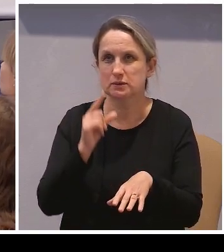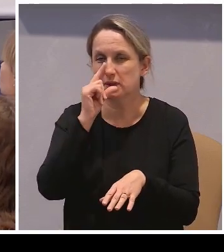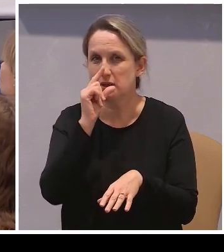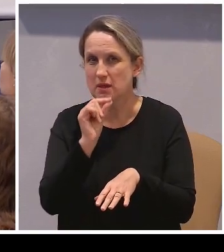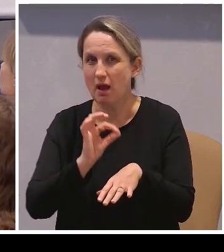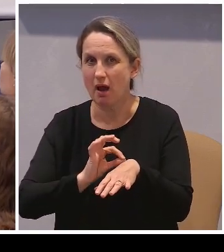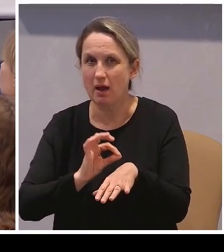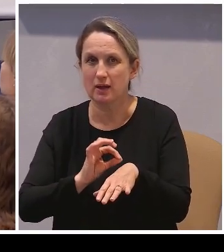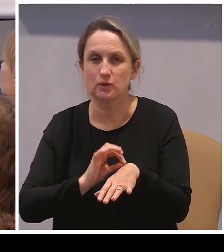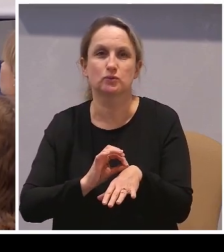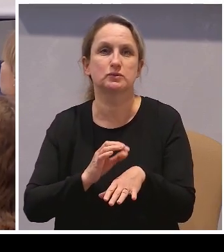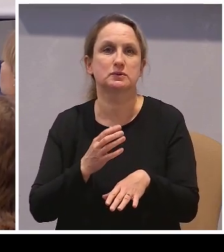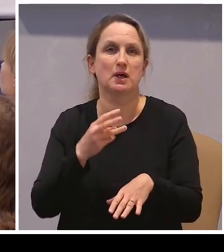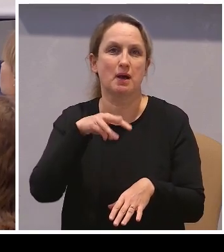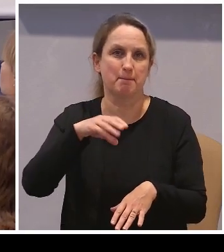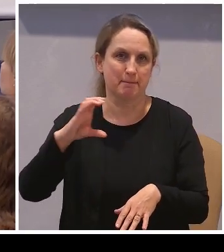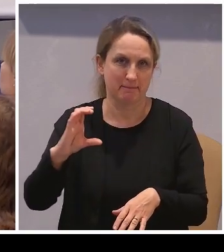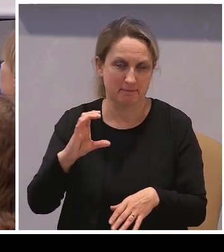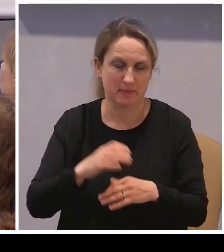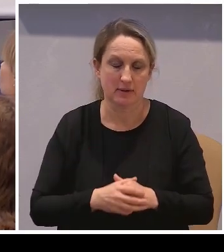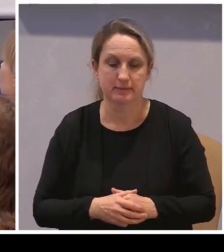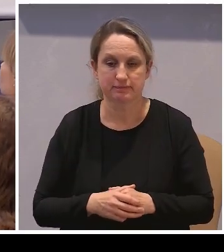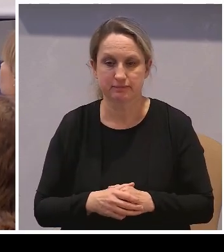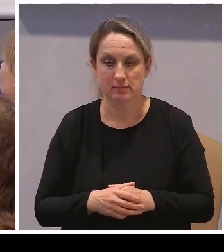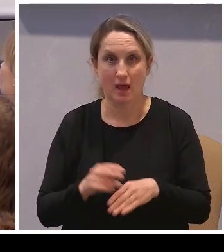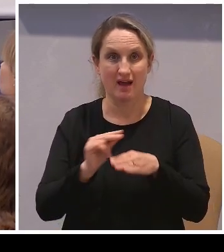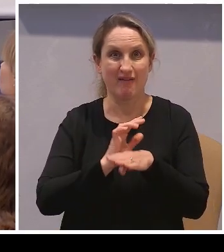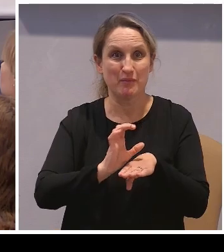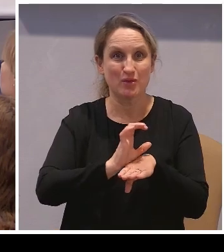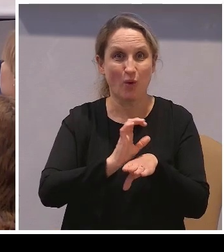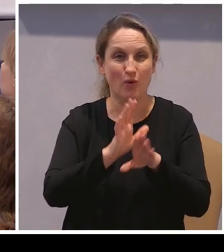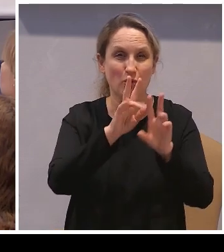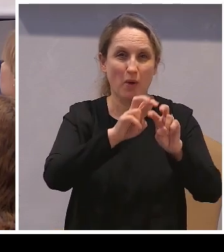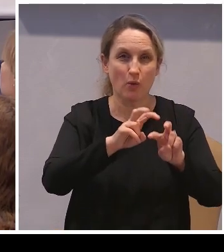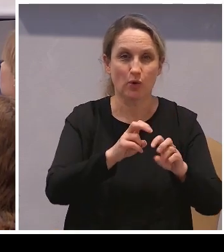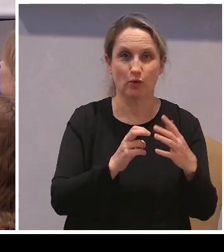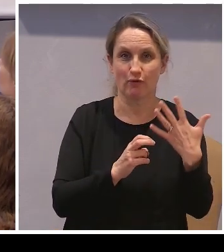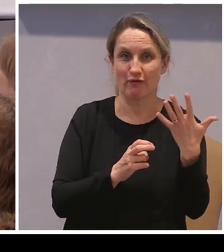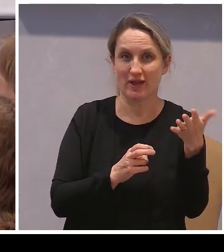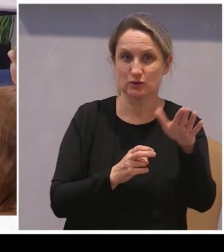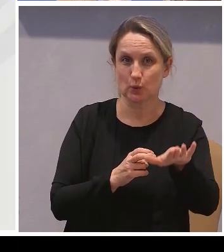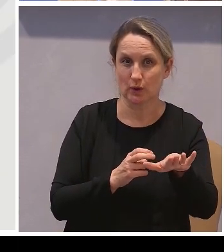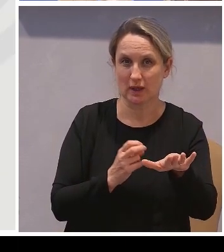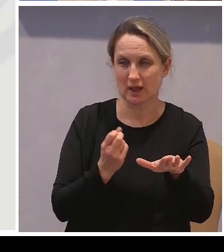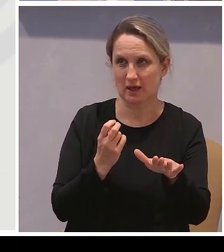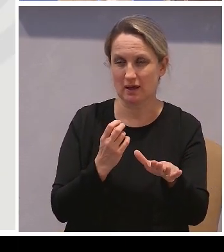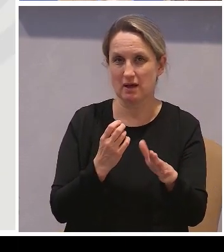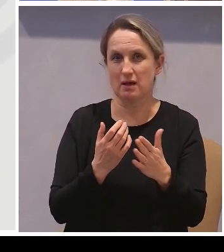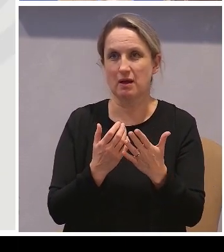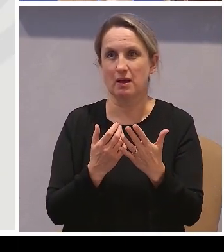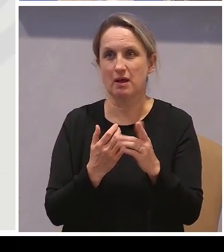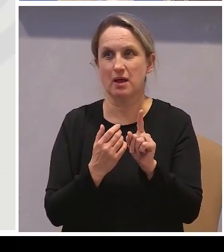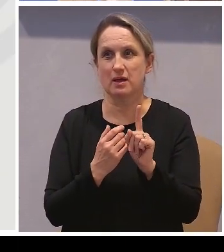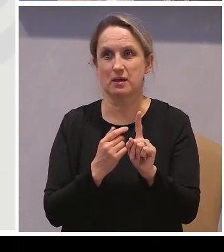including leukemia, then infectious diseases, Ravimitootja poolseid protein uuringuid on 5 disorders, tükki nendest so on. 12-st ja Out sinna of